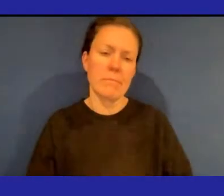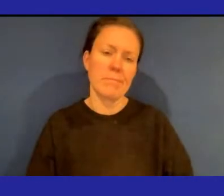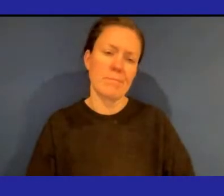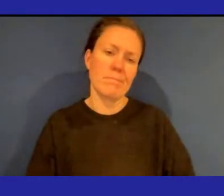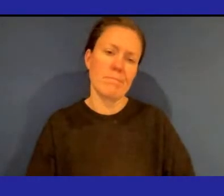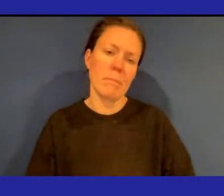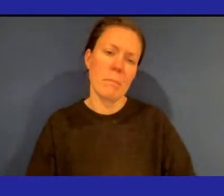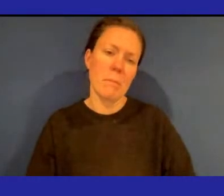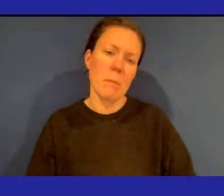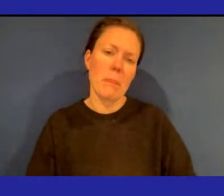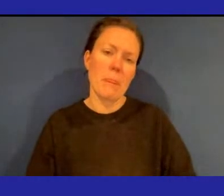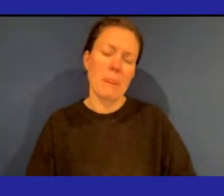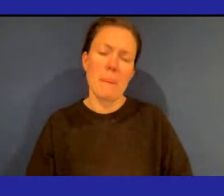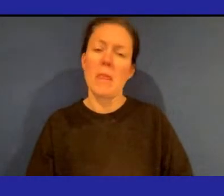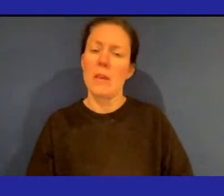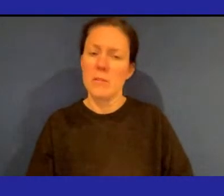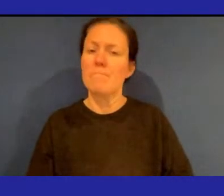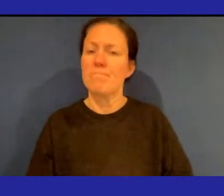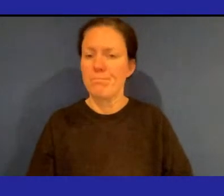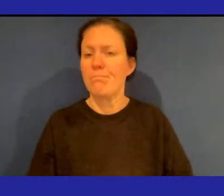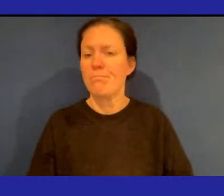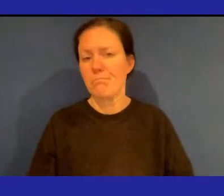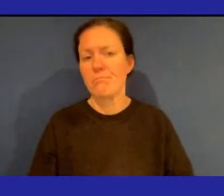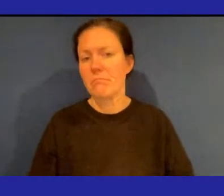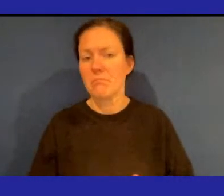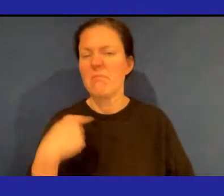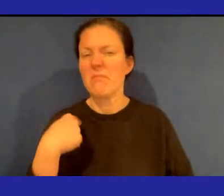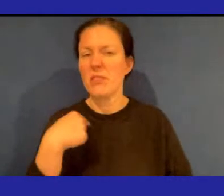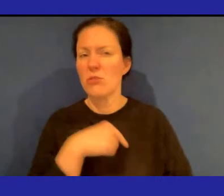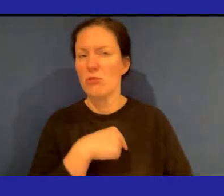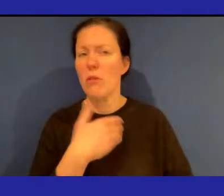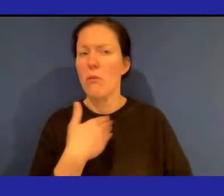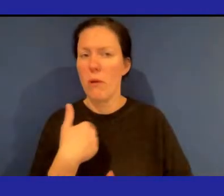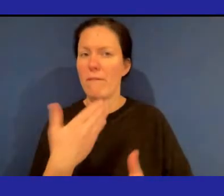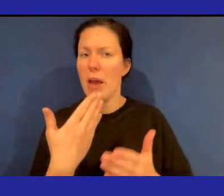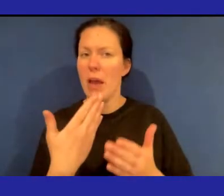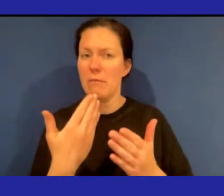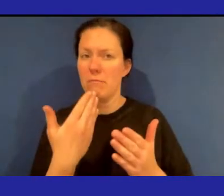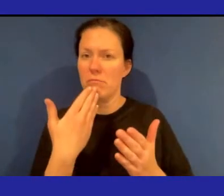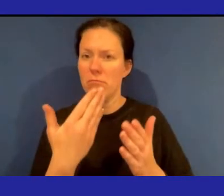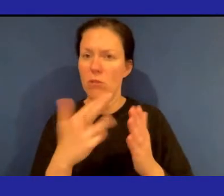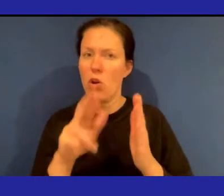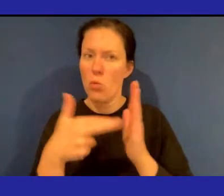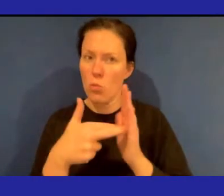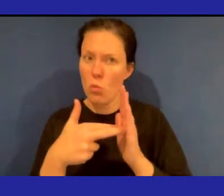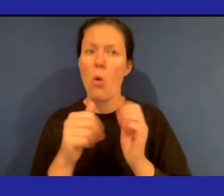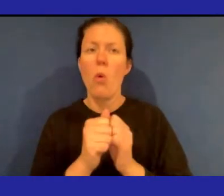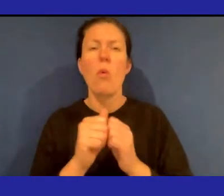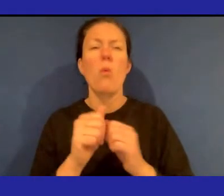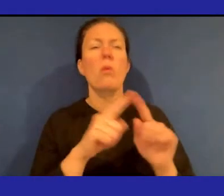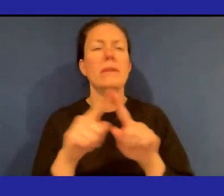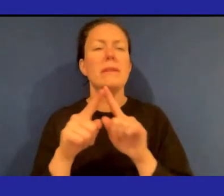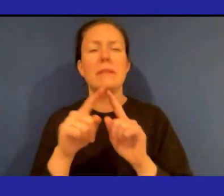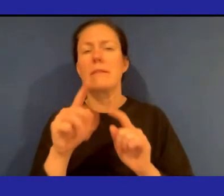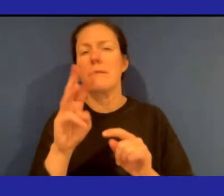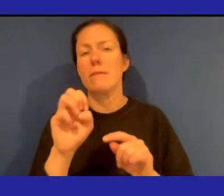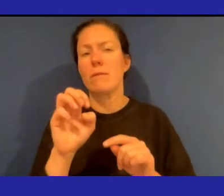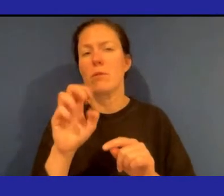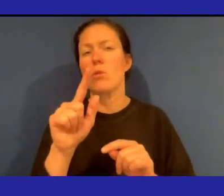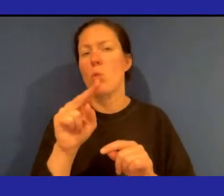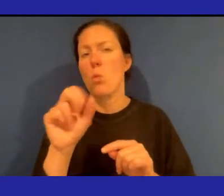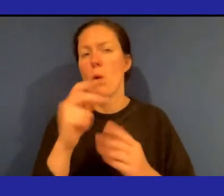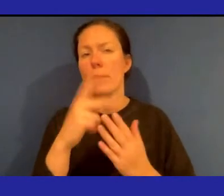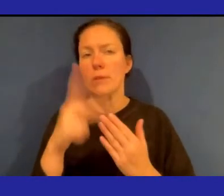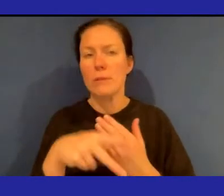play a role in those different fairs, street fairs, wellness programs that they have. And